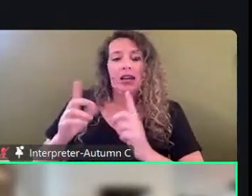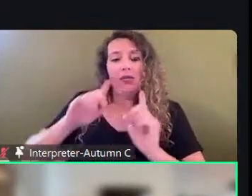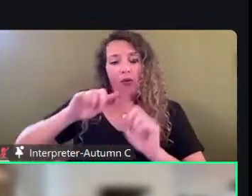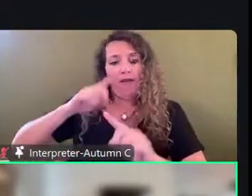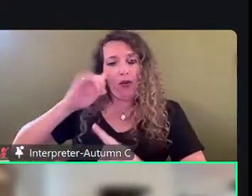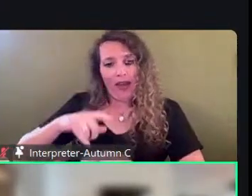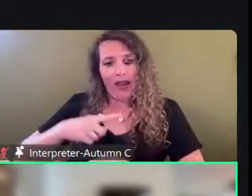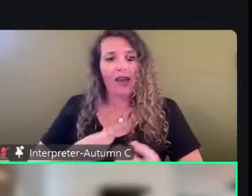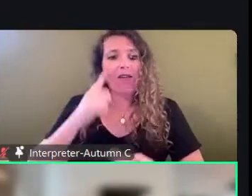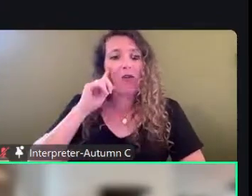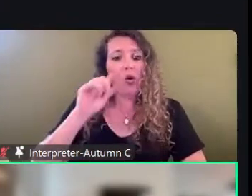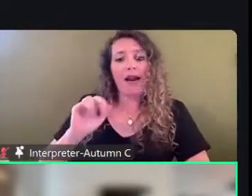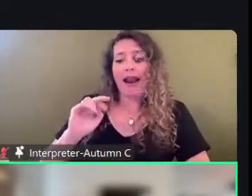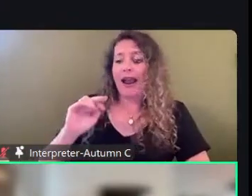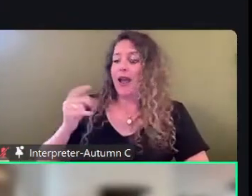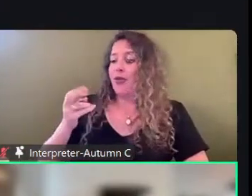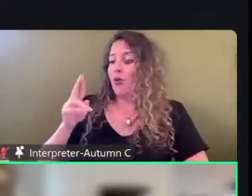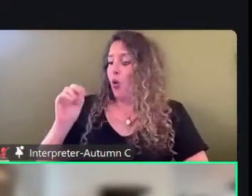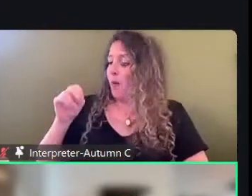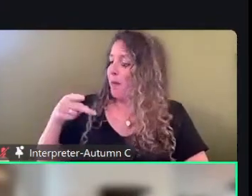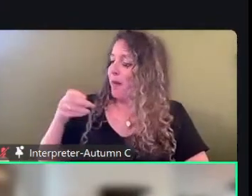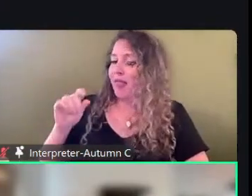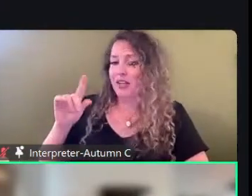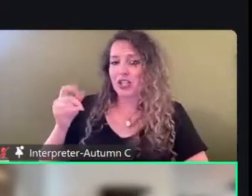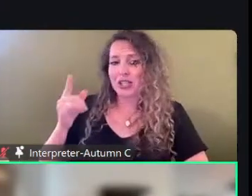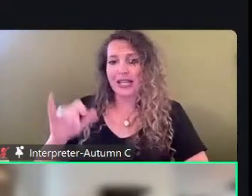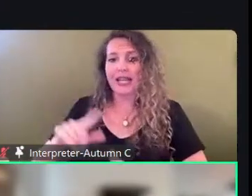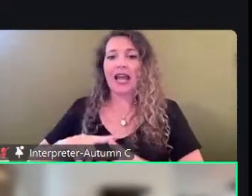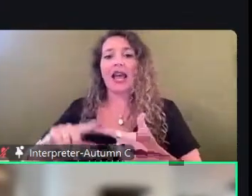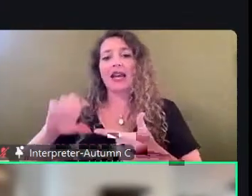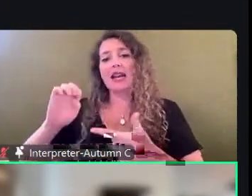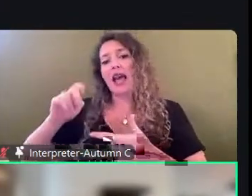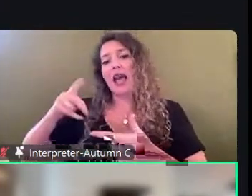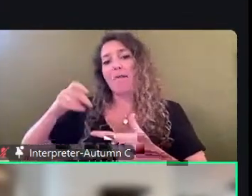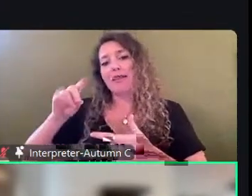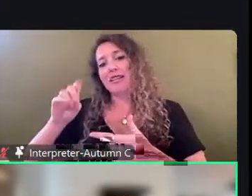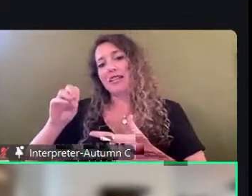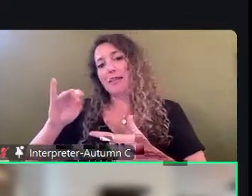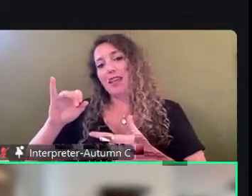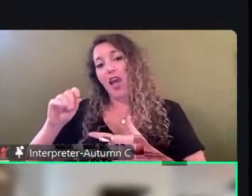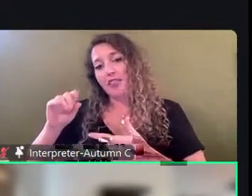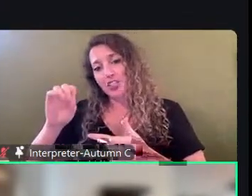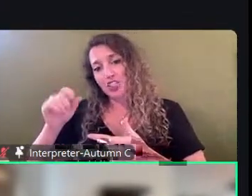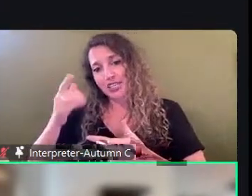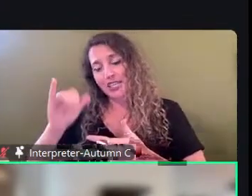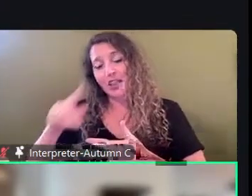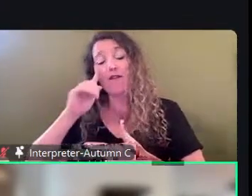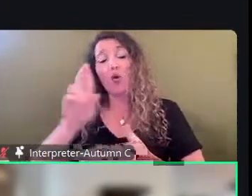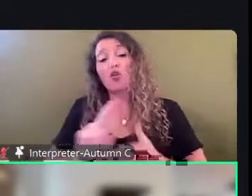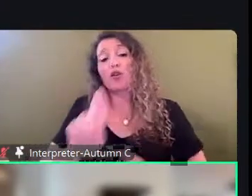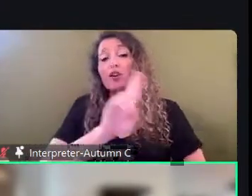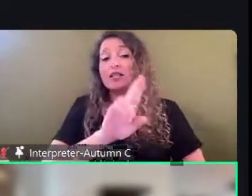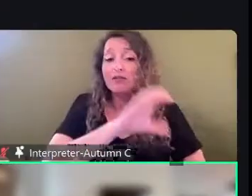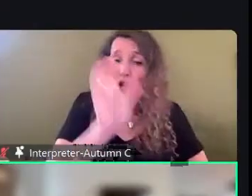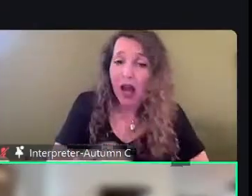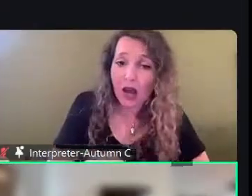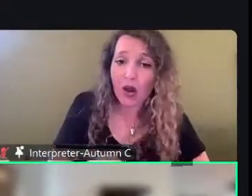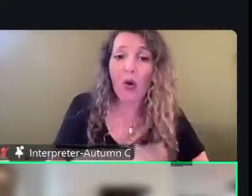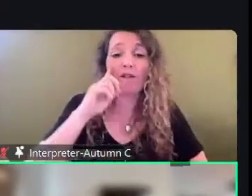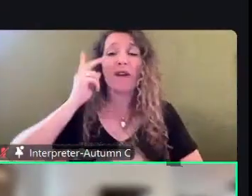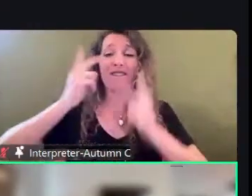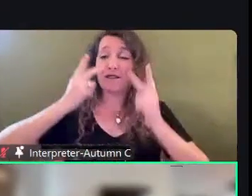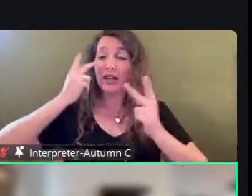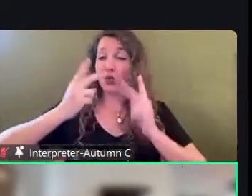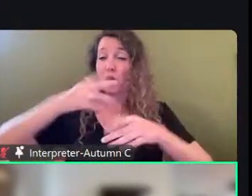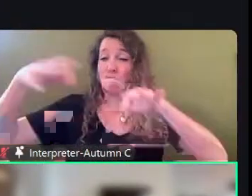a master's student in epidemiology at the University of Illinois, Chicago. For a visual description, I am a